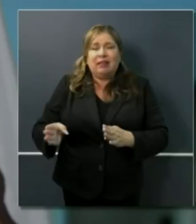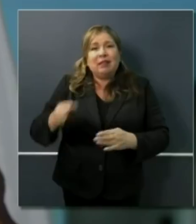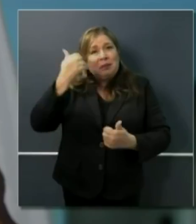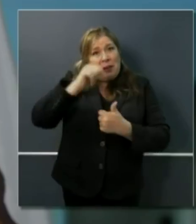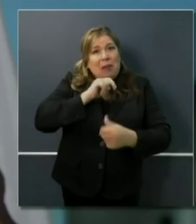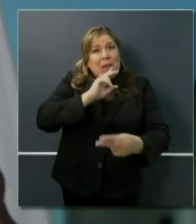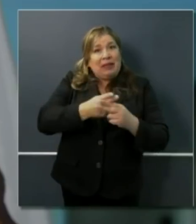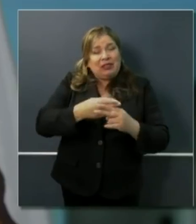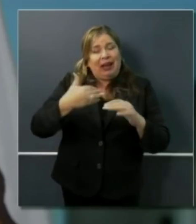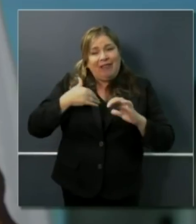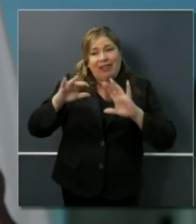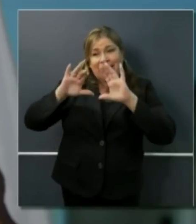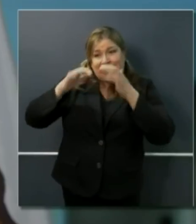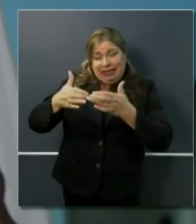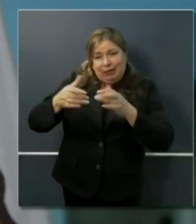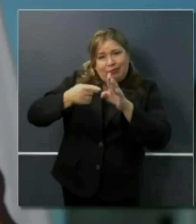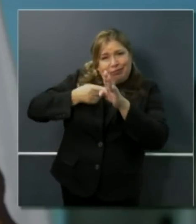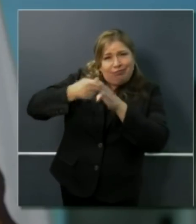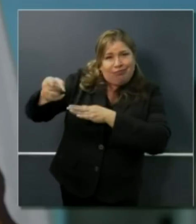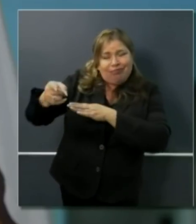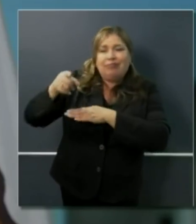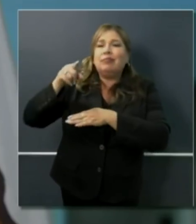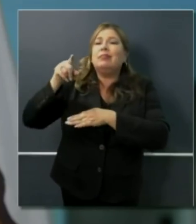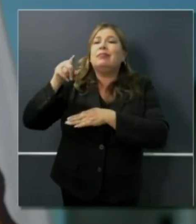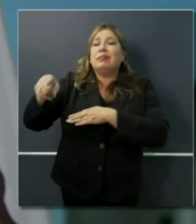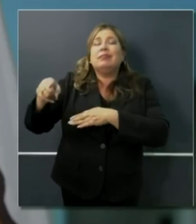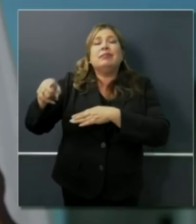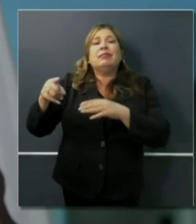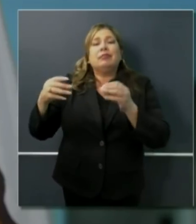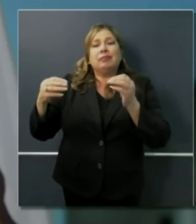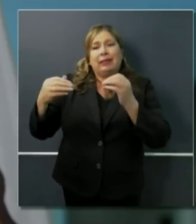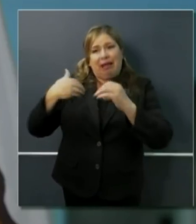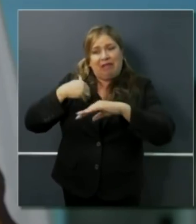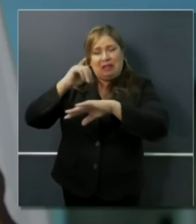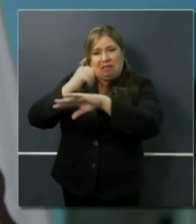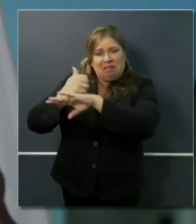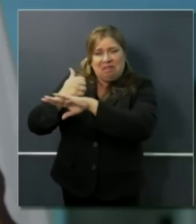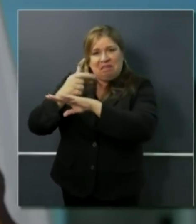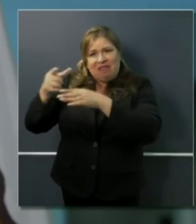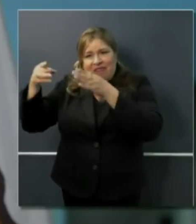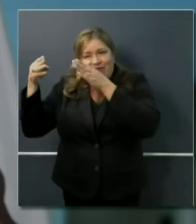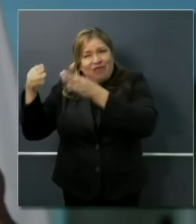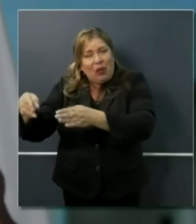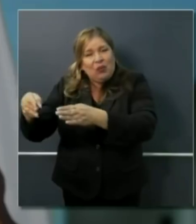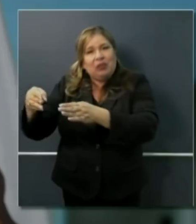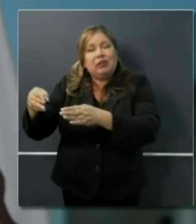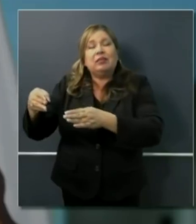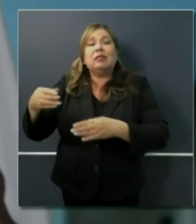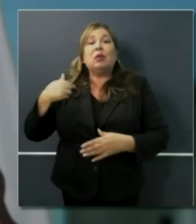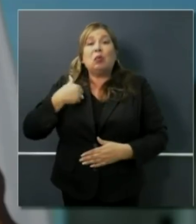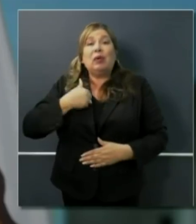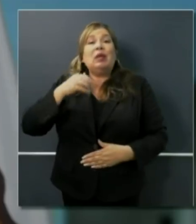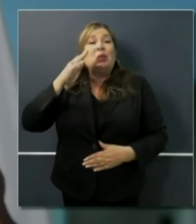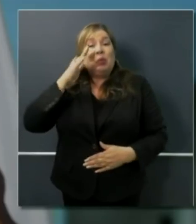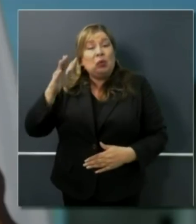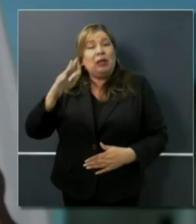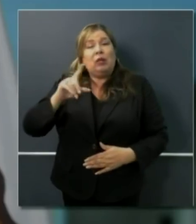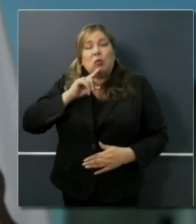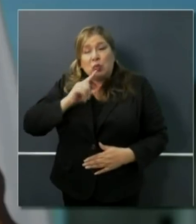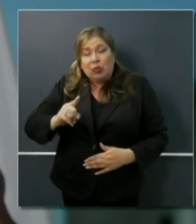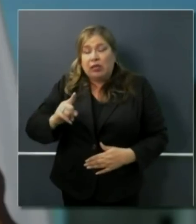of people, and some of them are more built out than others. The area that we will be building out much